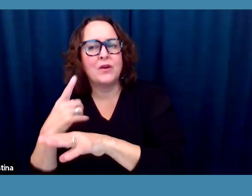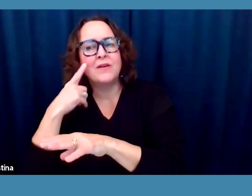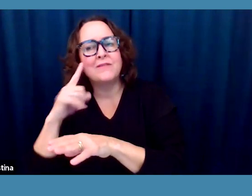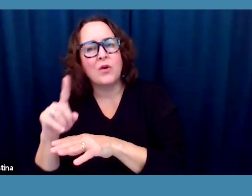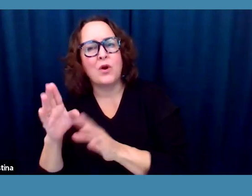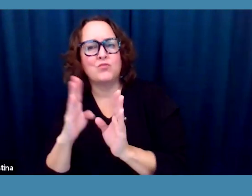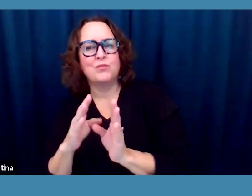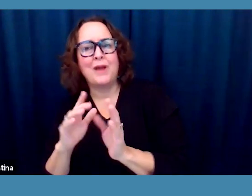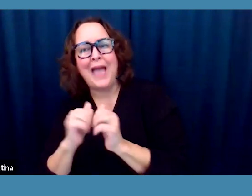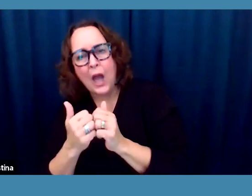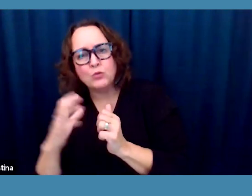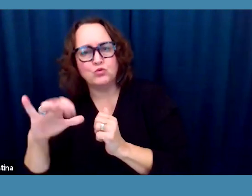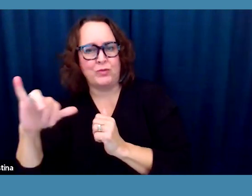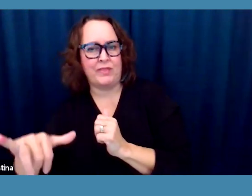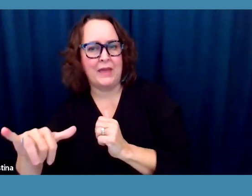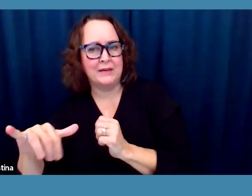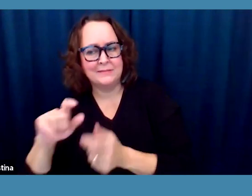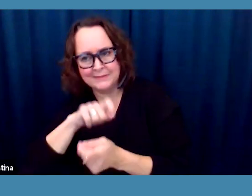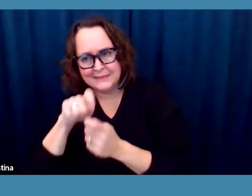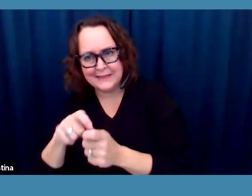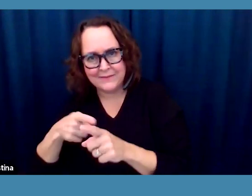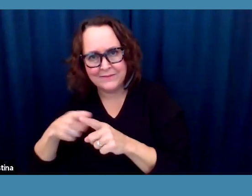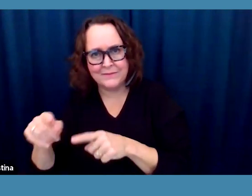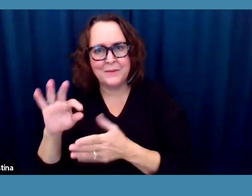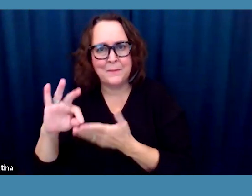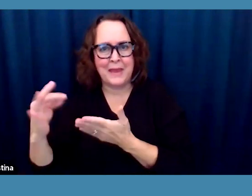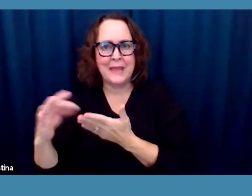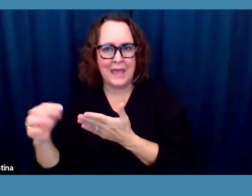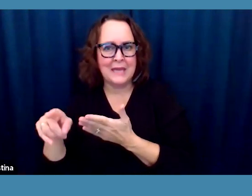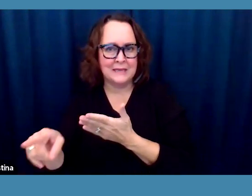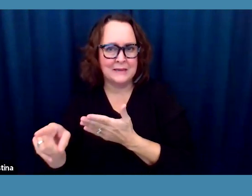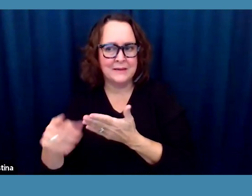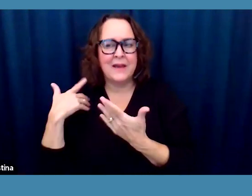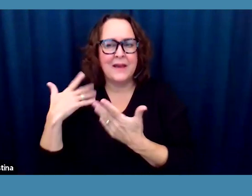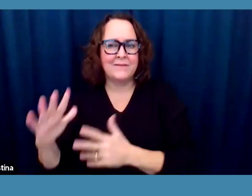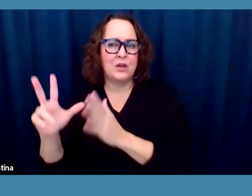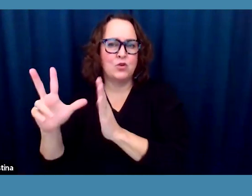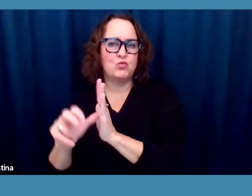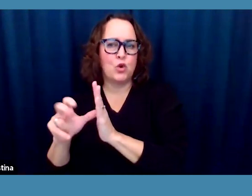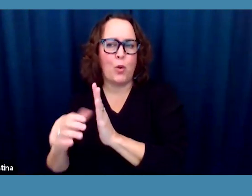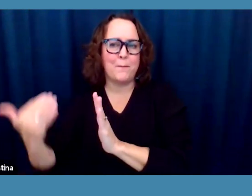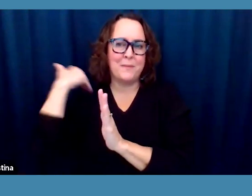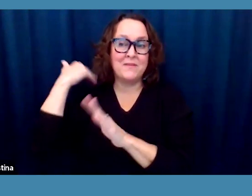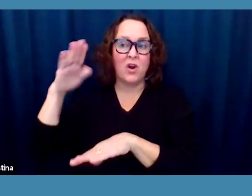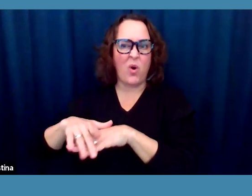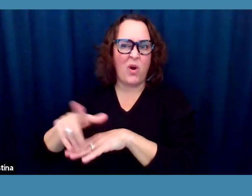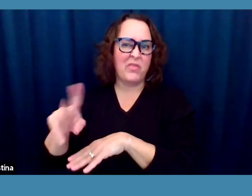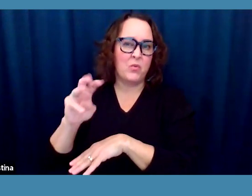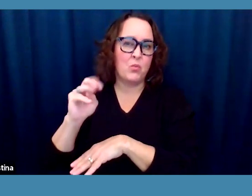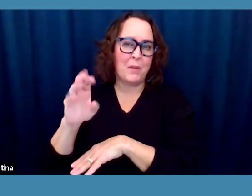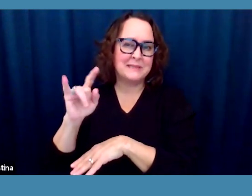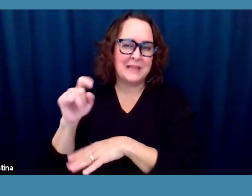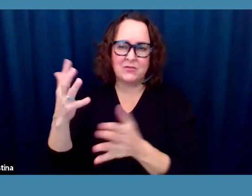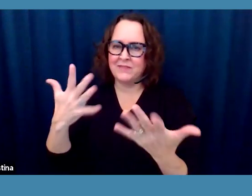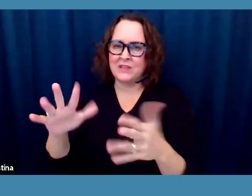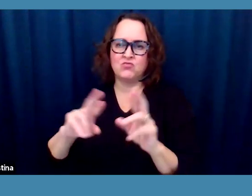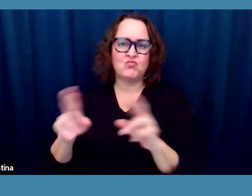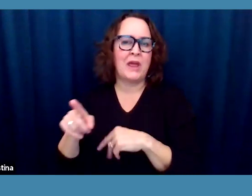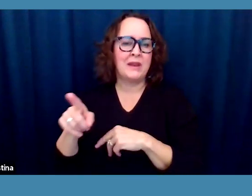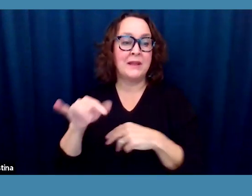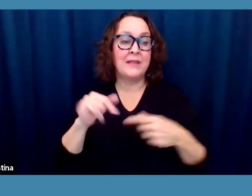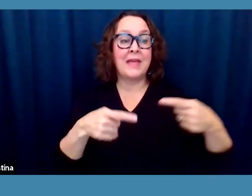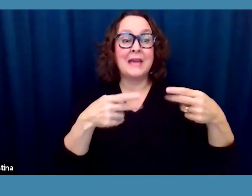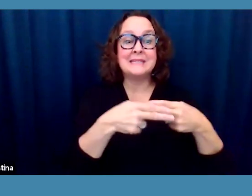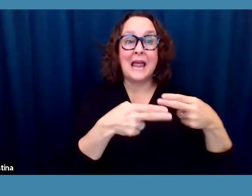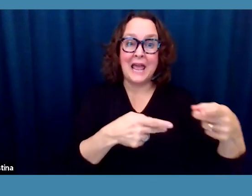hearing specific to Medicaid that we've recorded previously, and that is on our website. So here on this slide, I've put the